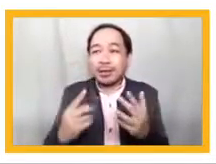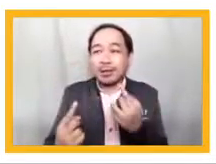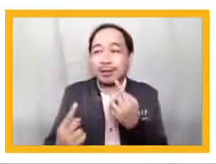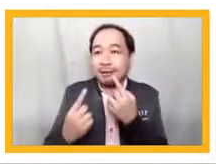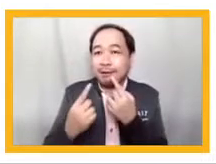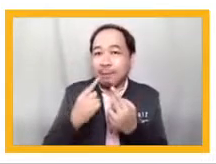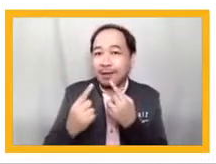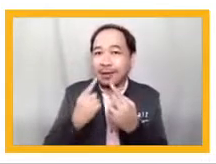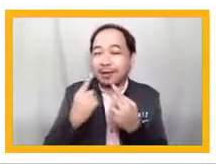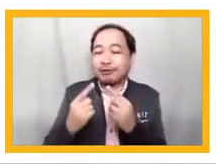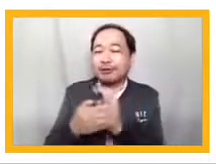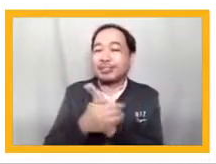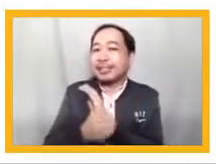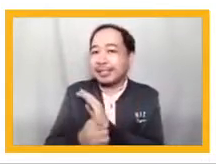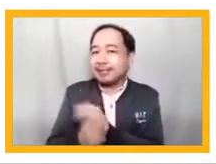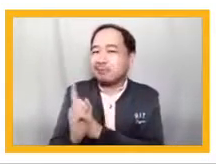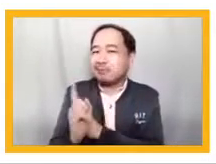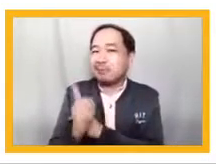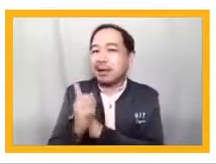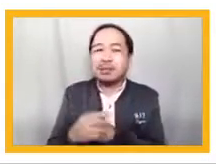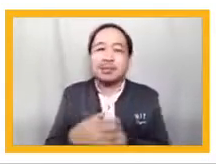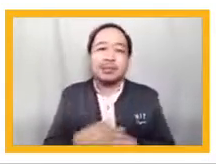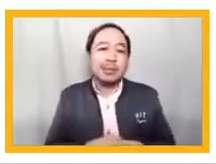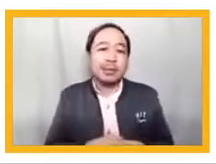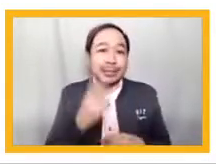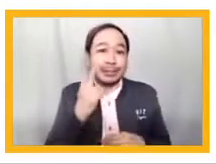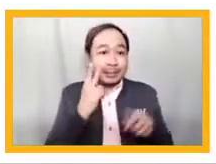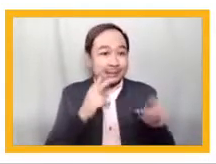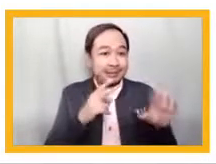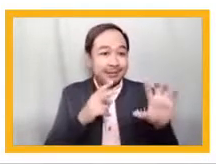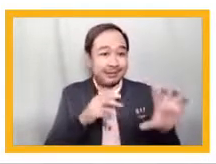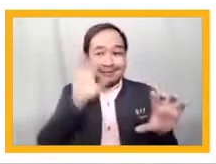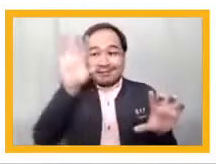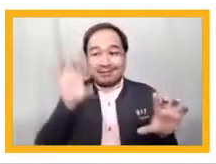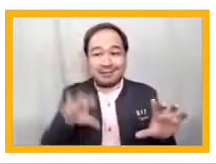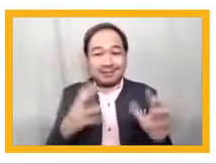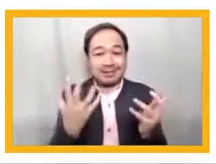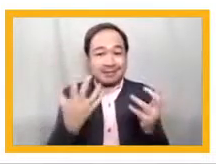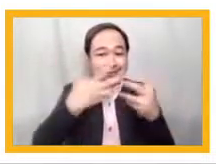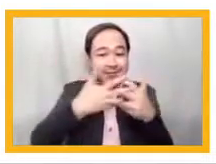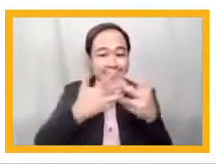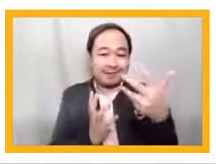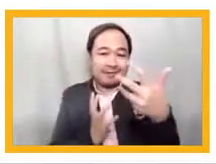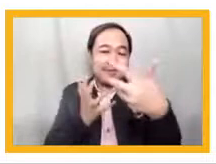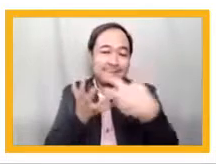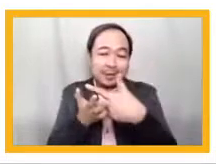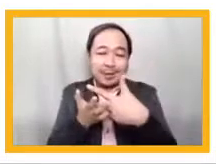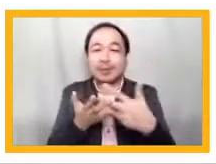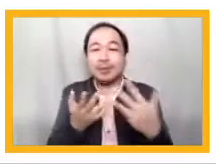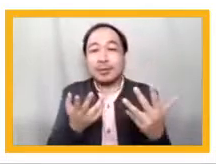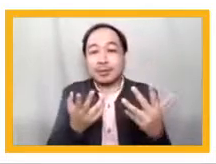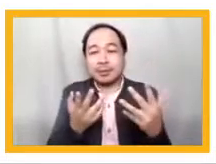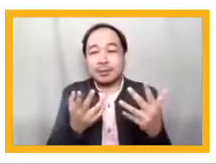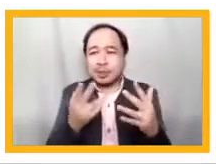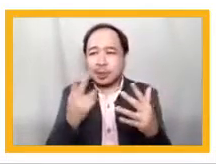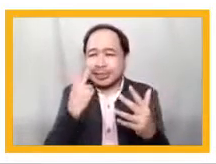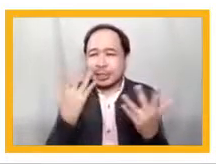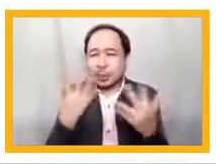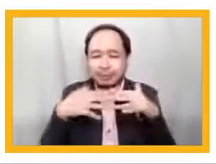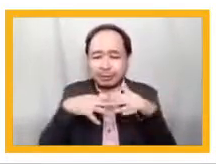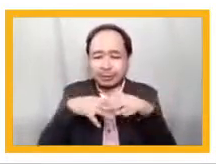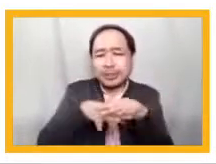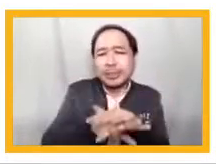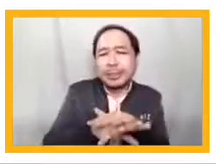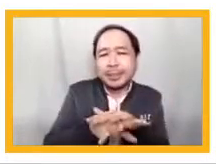So if you match the three, computer software, marketing executive, and communication skills, that